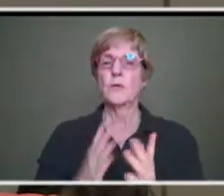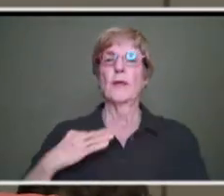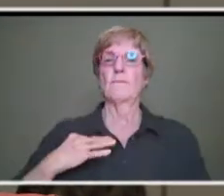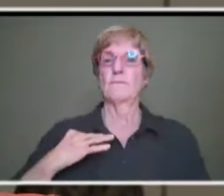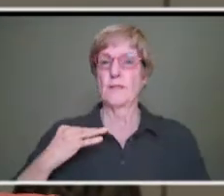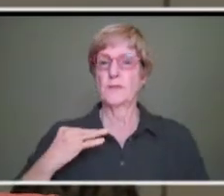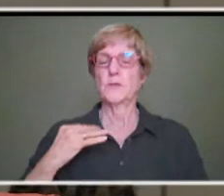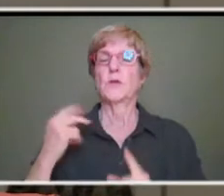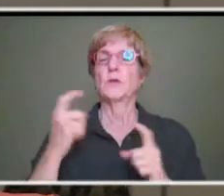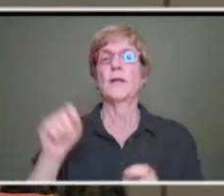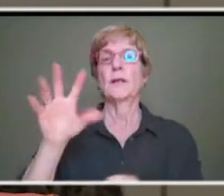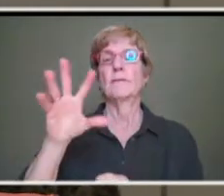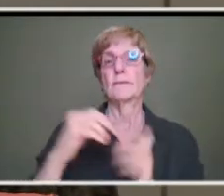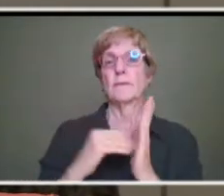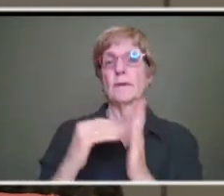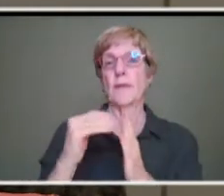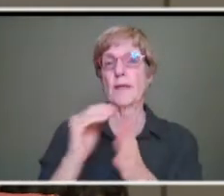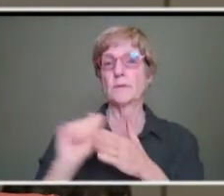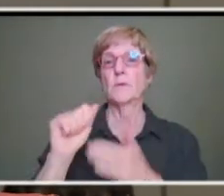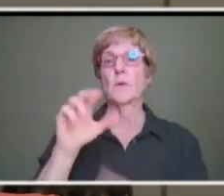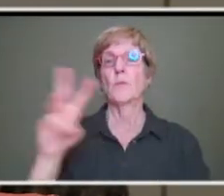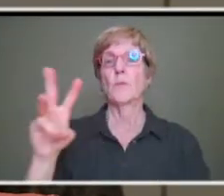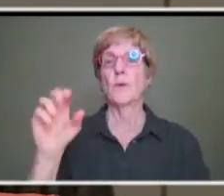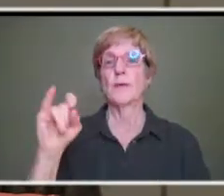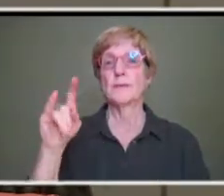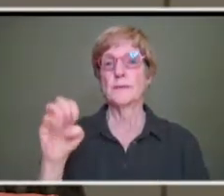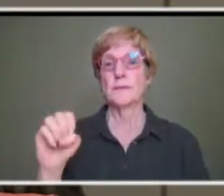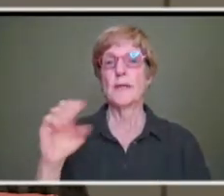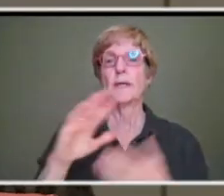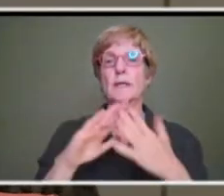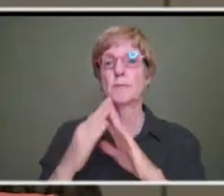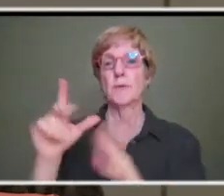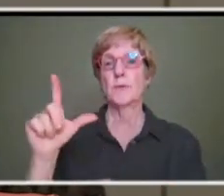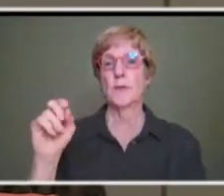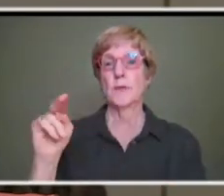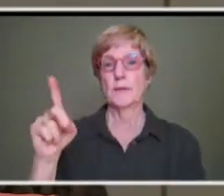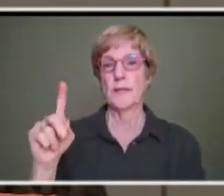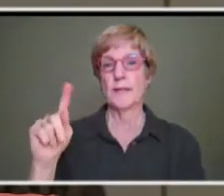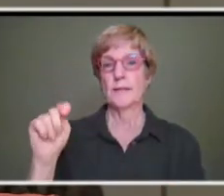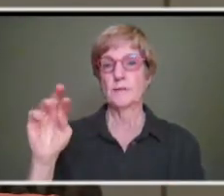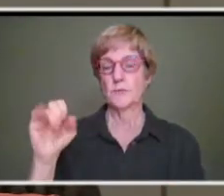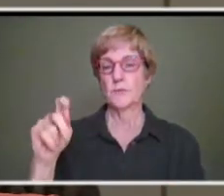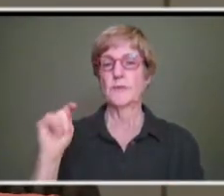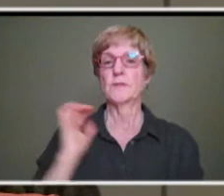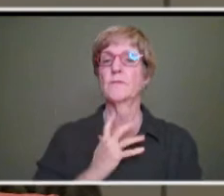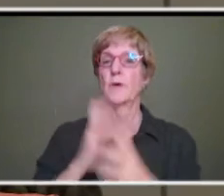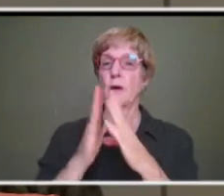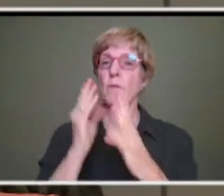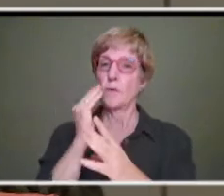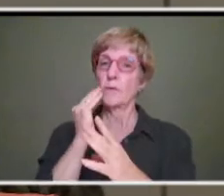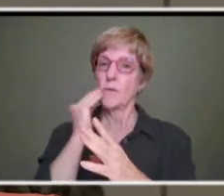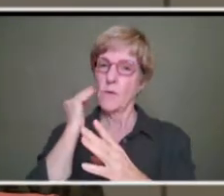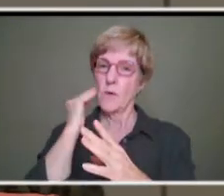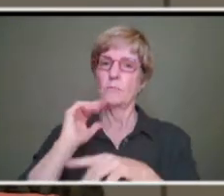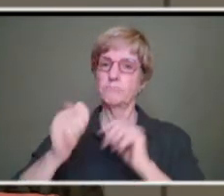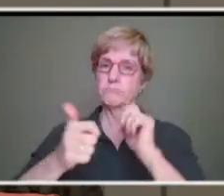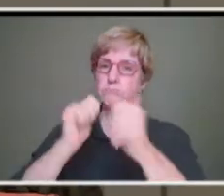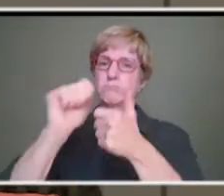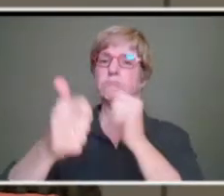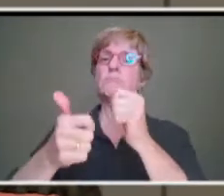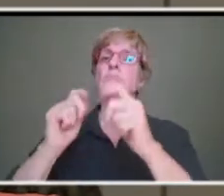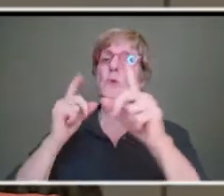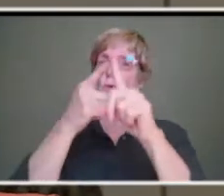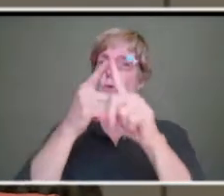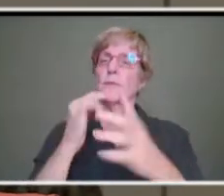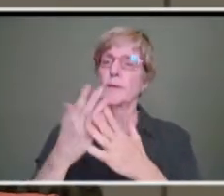to donate fifty thousand dollars to the West Side Community Land Trust in support of our housing goals so I'm excited that we were able to get this work done and I thank you for